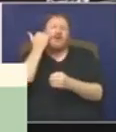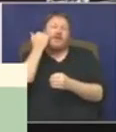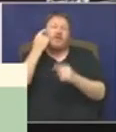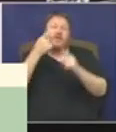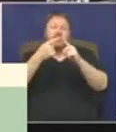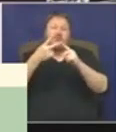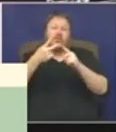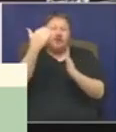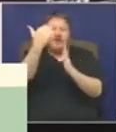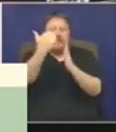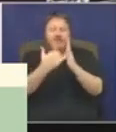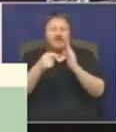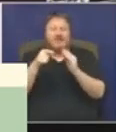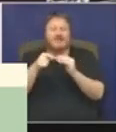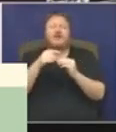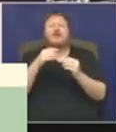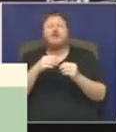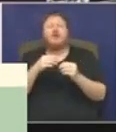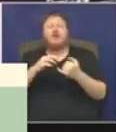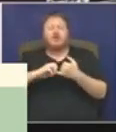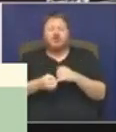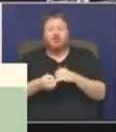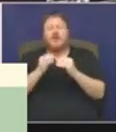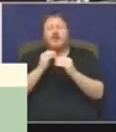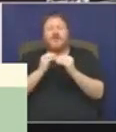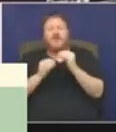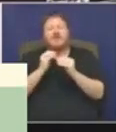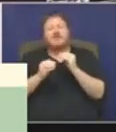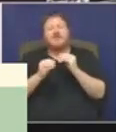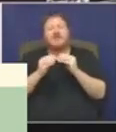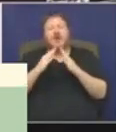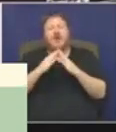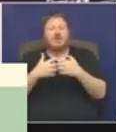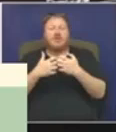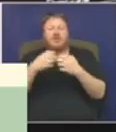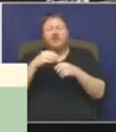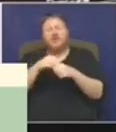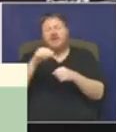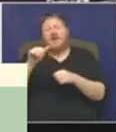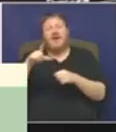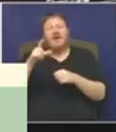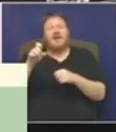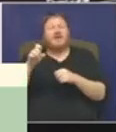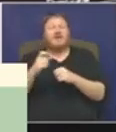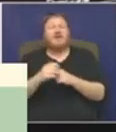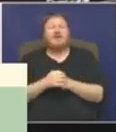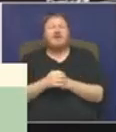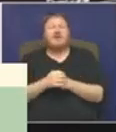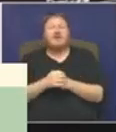working together to address the housing challenges in Alexandra. Plans are underway to